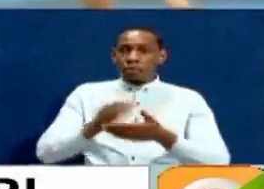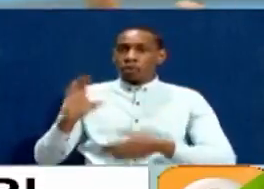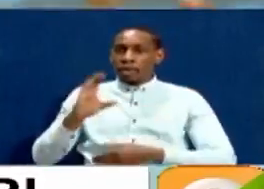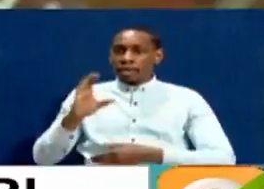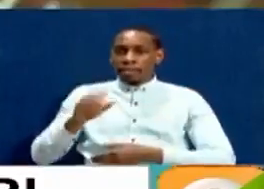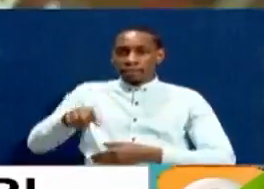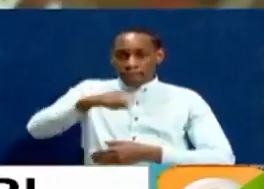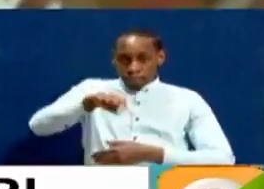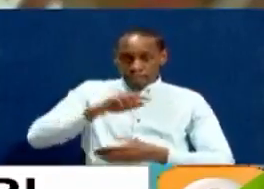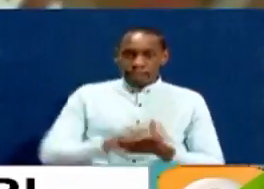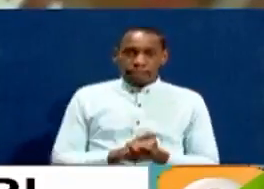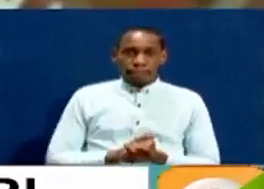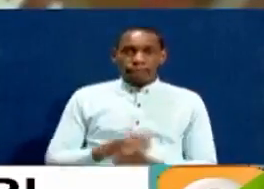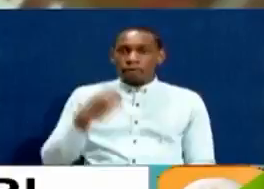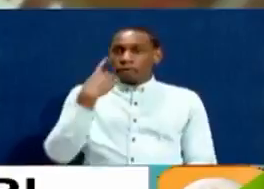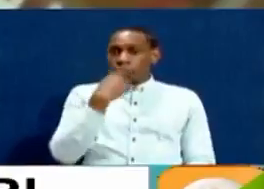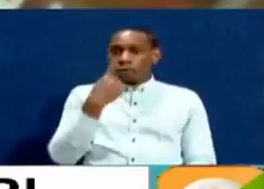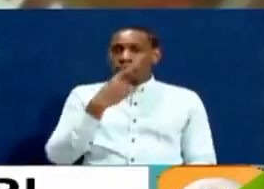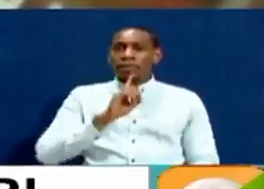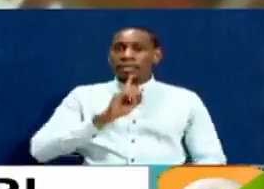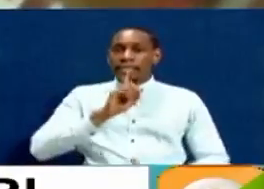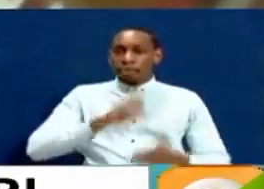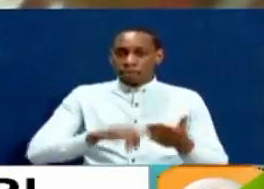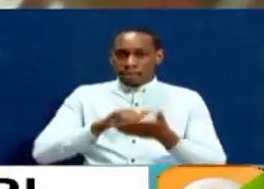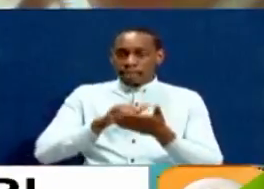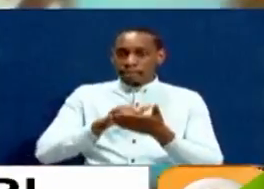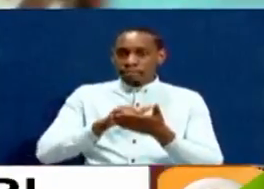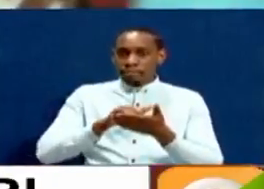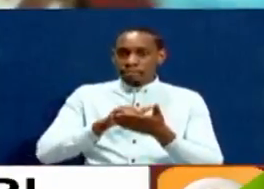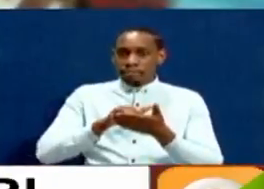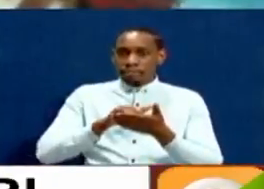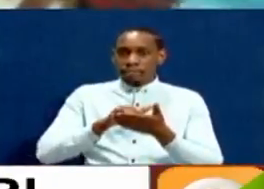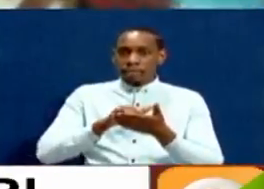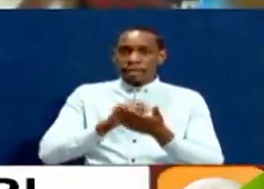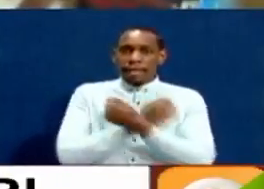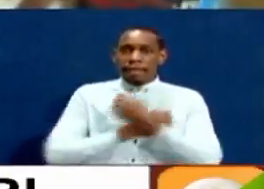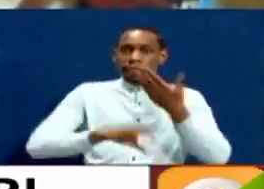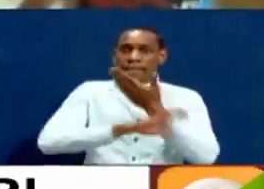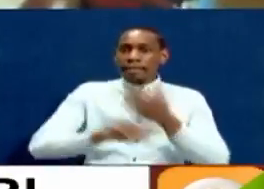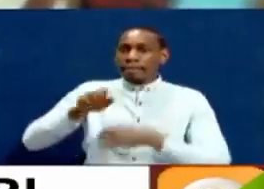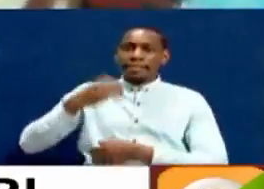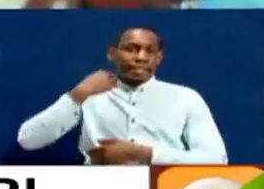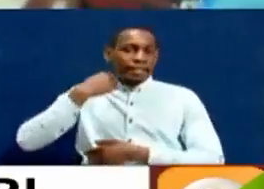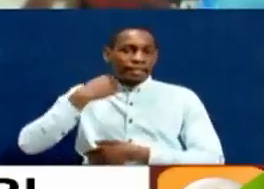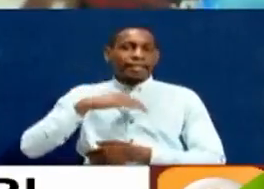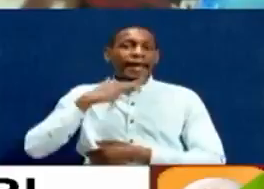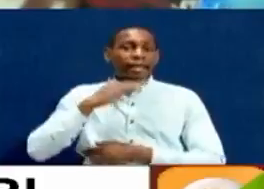which is us. Who says producing is suicide? Patriotism is not suicide.